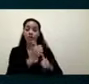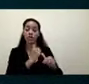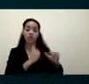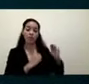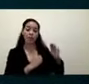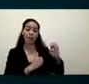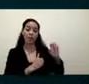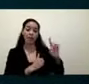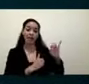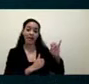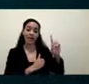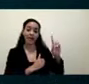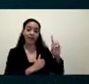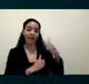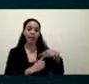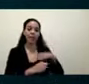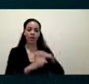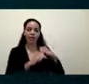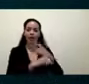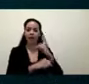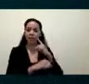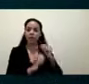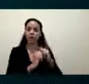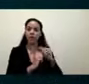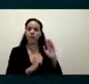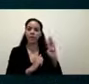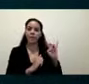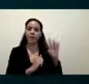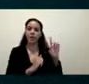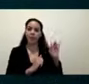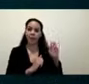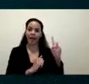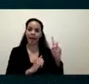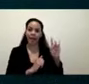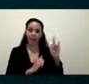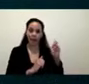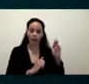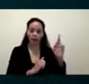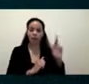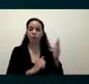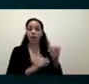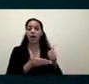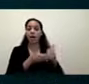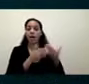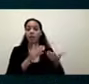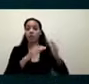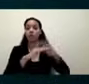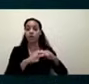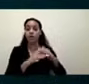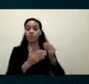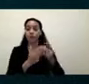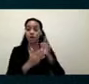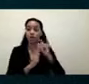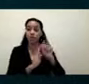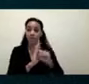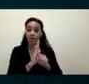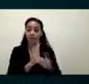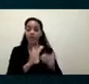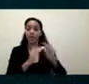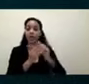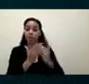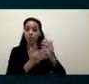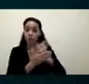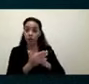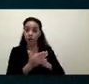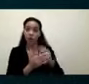Back Better would increase money to states to increase wages for our nation's home health care workers.